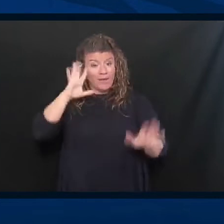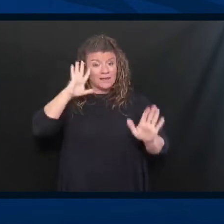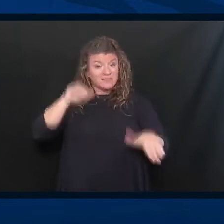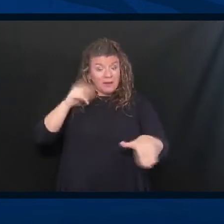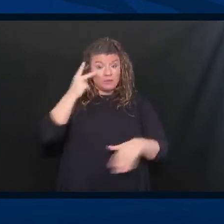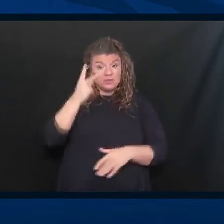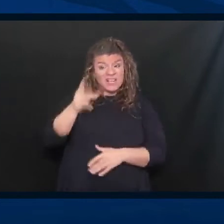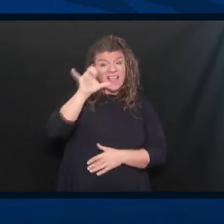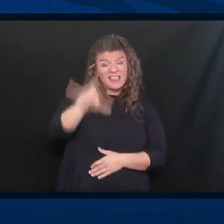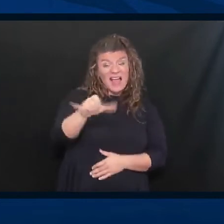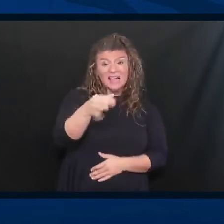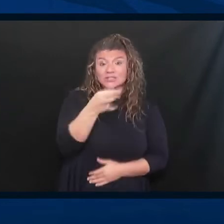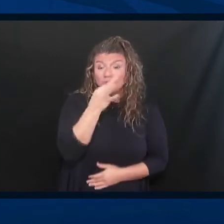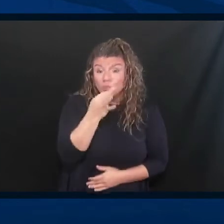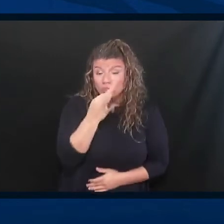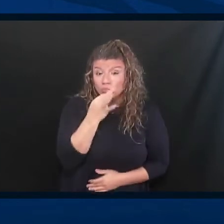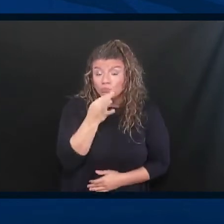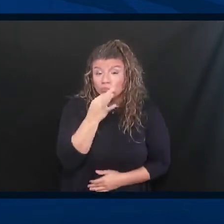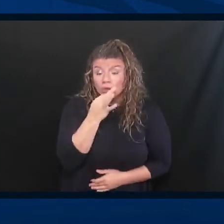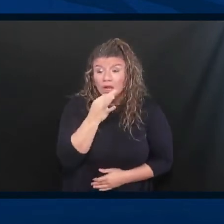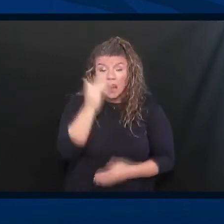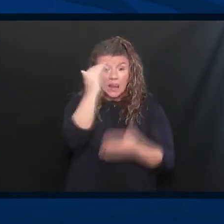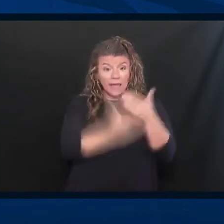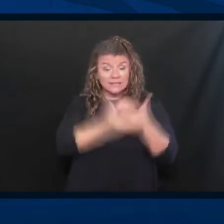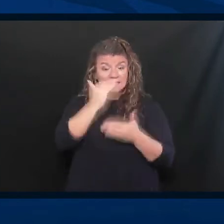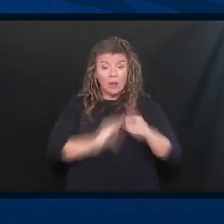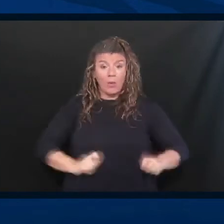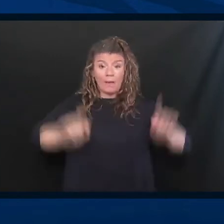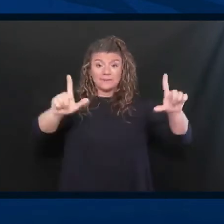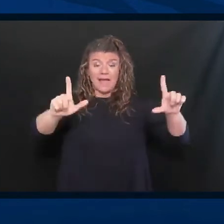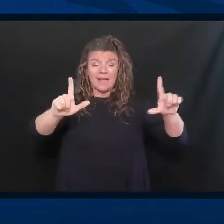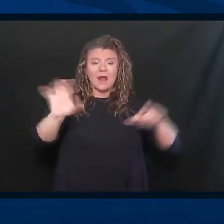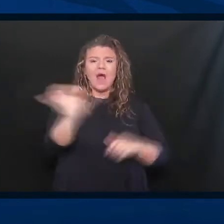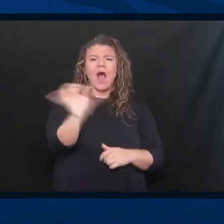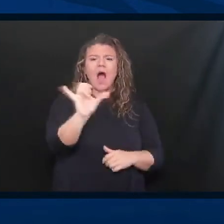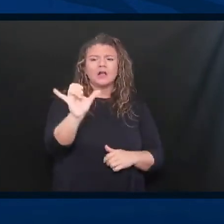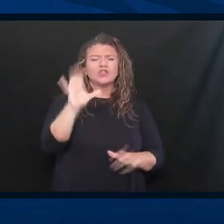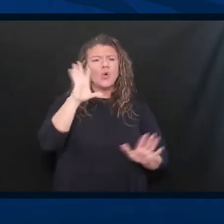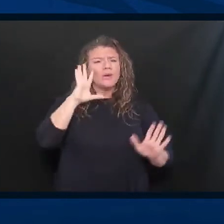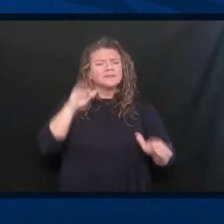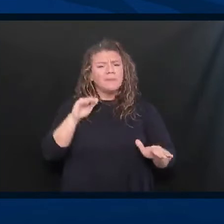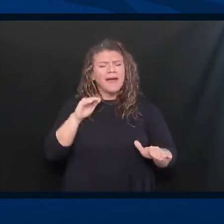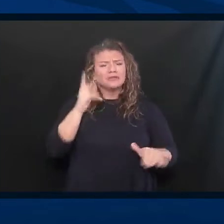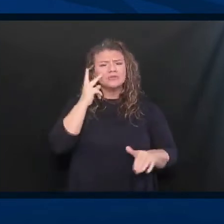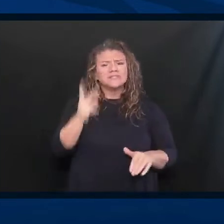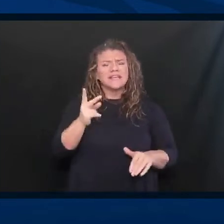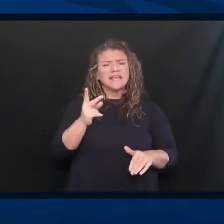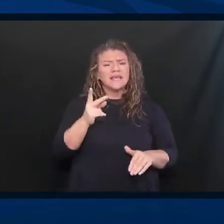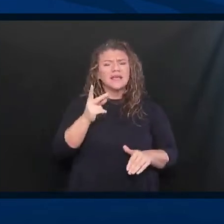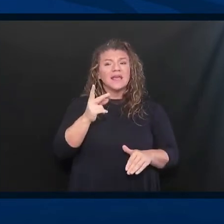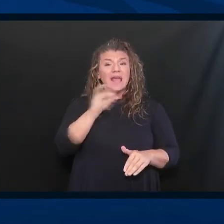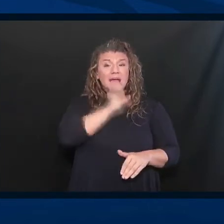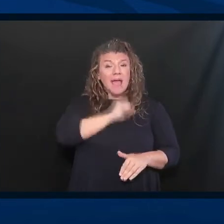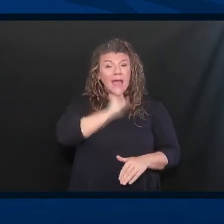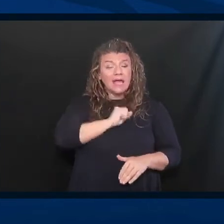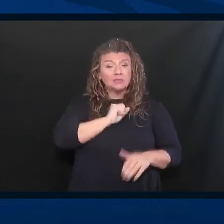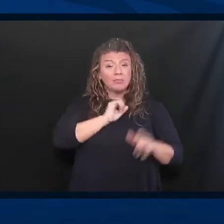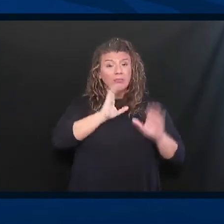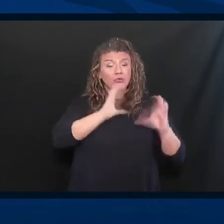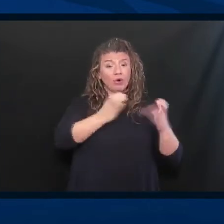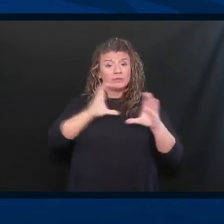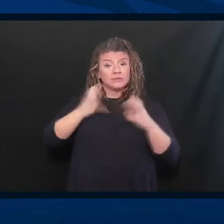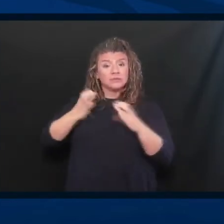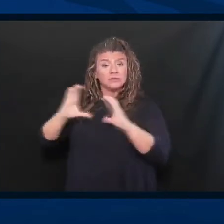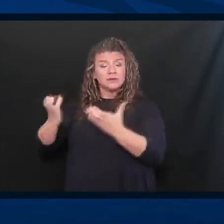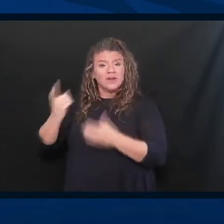that anytime here soon listed on the website? And can we also expect to maybe see age brackets as